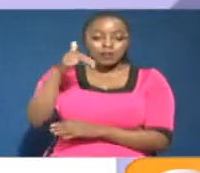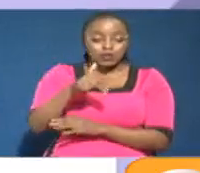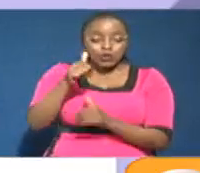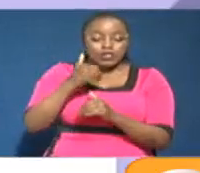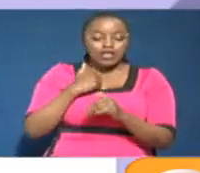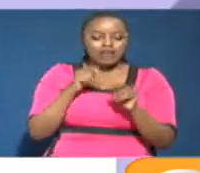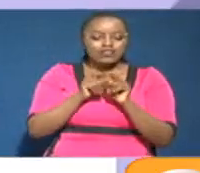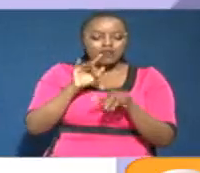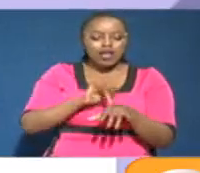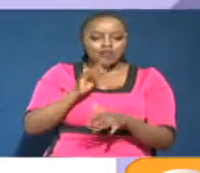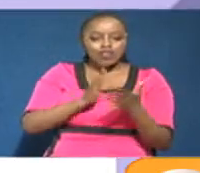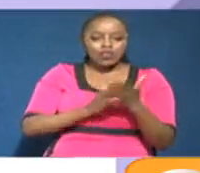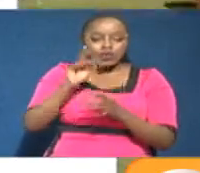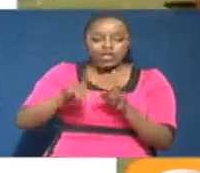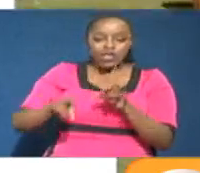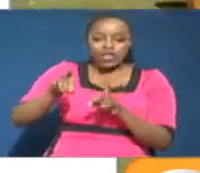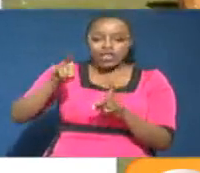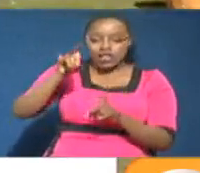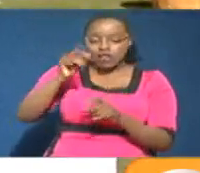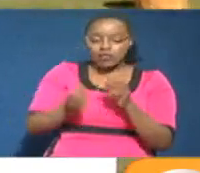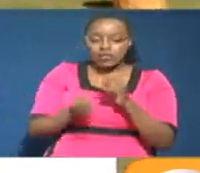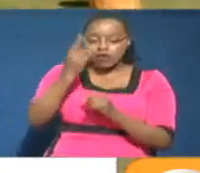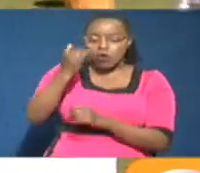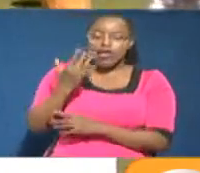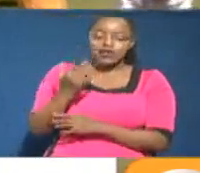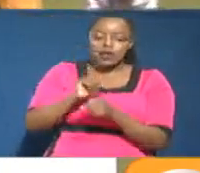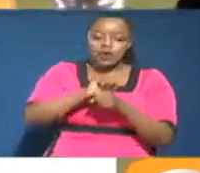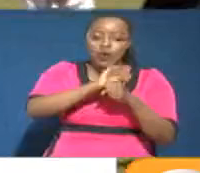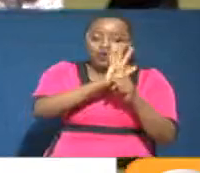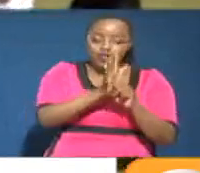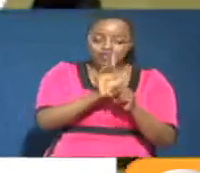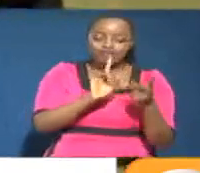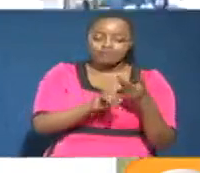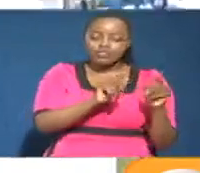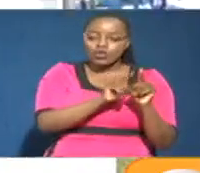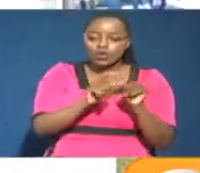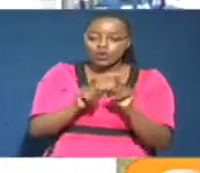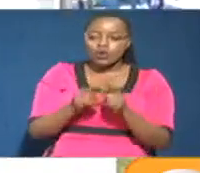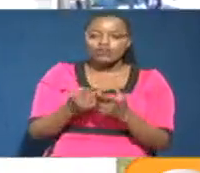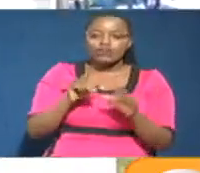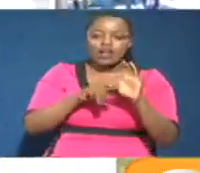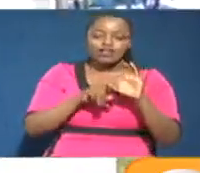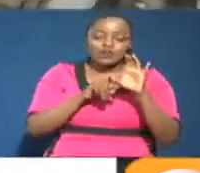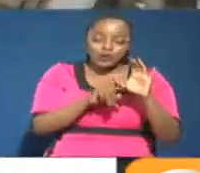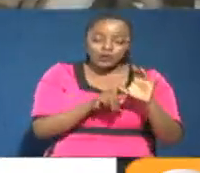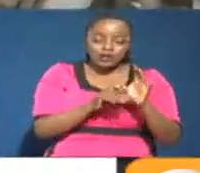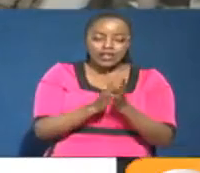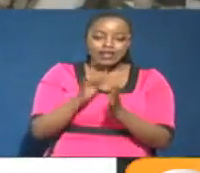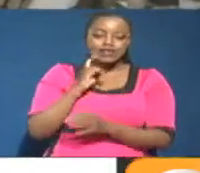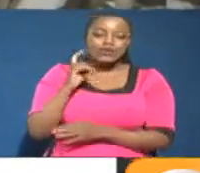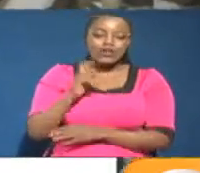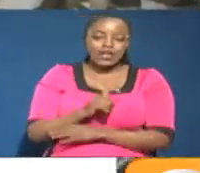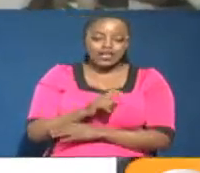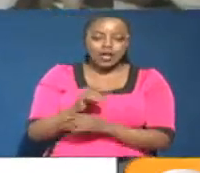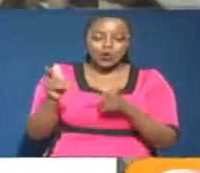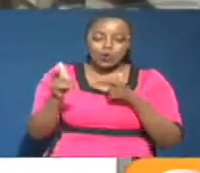which has equally been affected by rising prices brought about by the COVID-19 pandemic and the Ukraine-Russia war. He